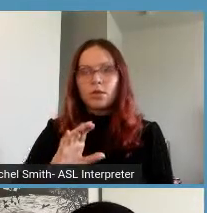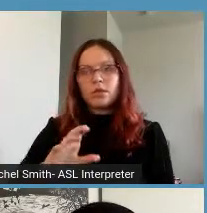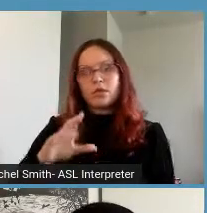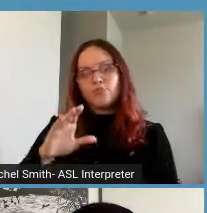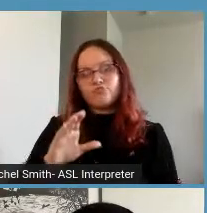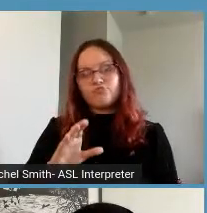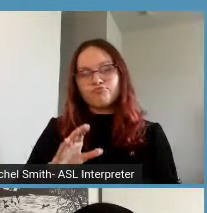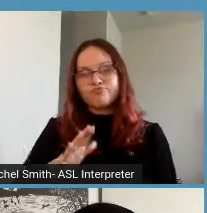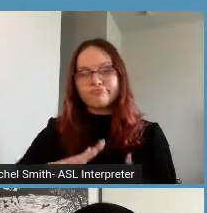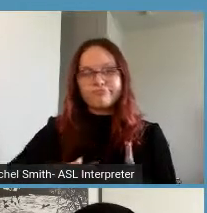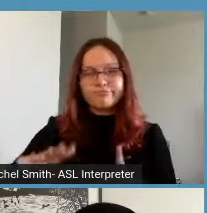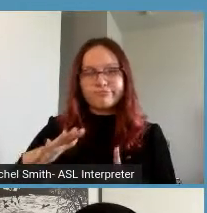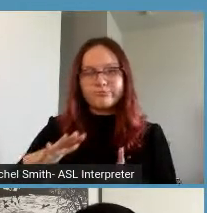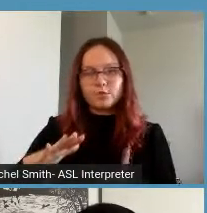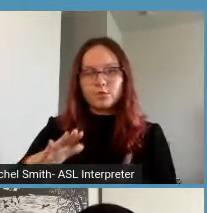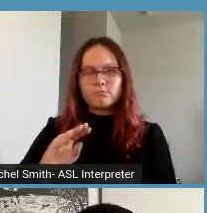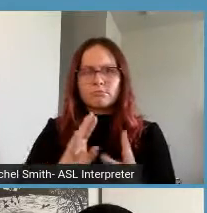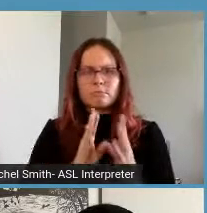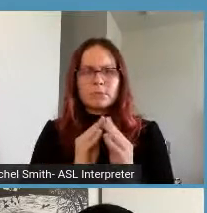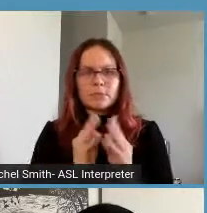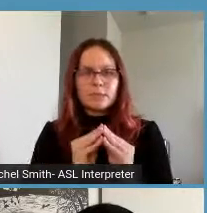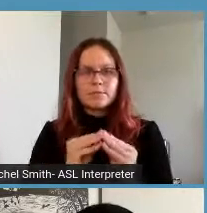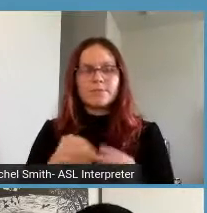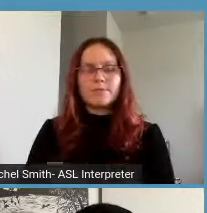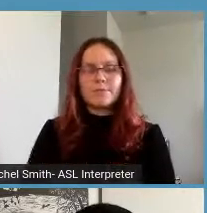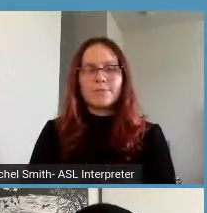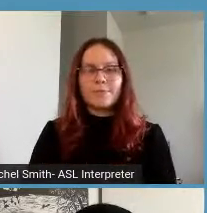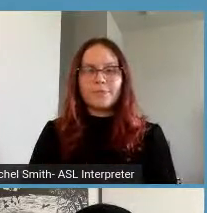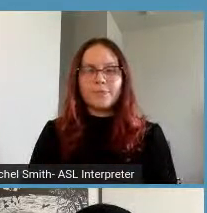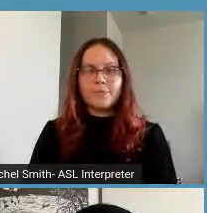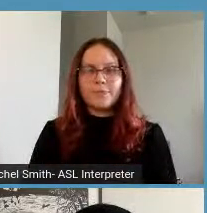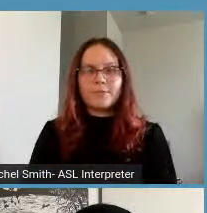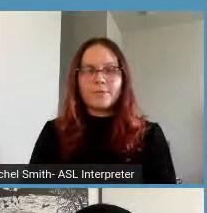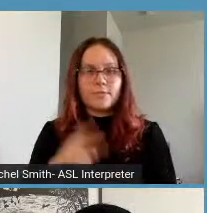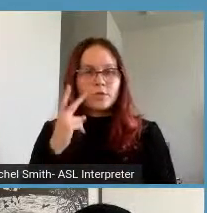there. In anticipation of the 2020